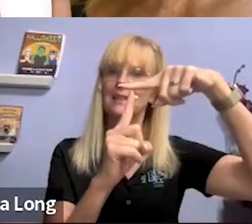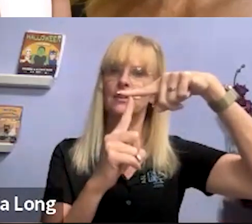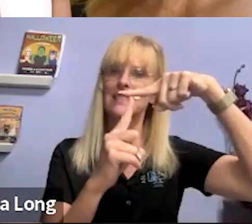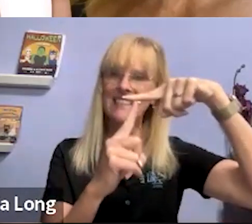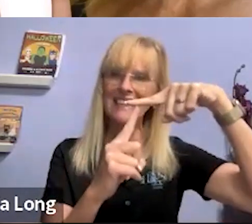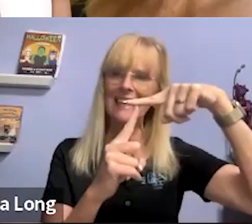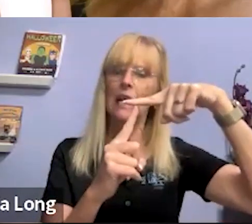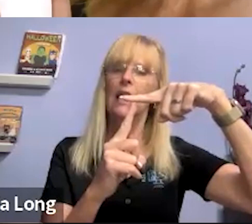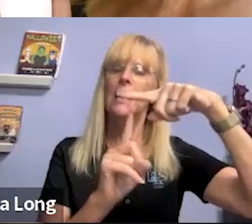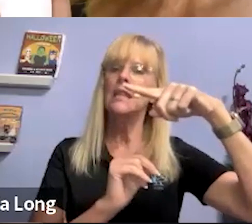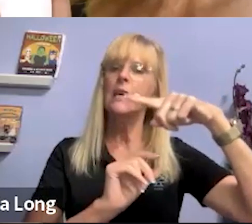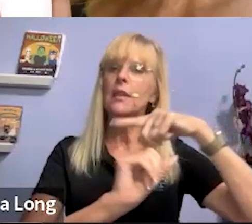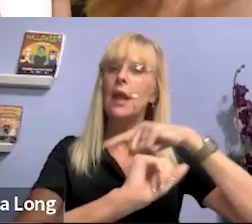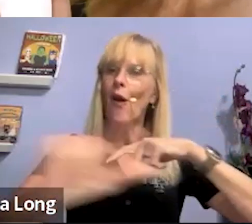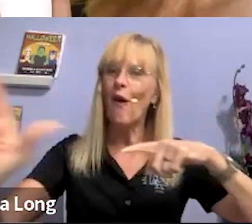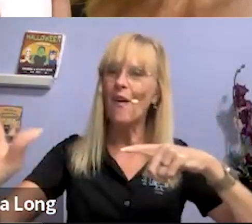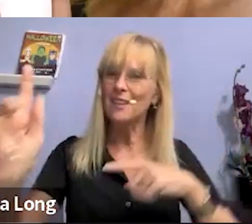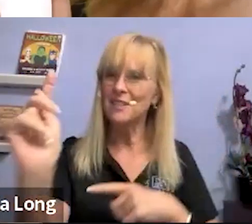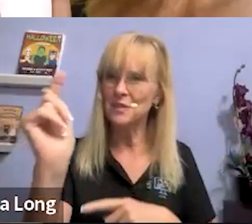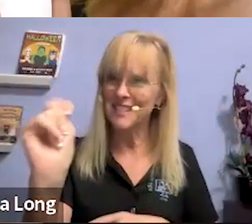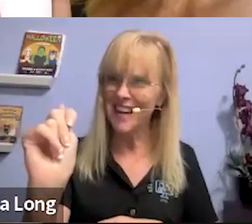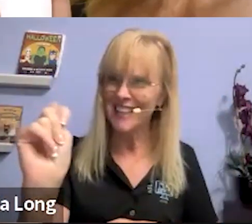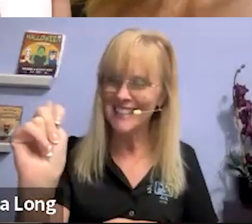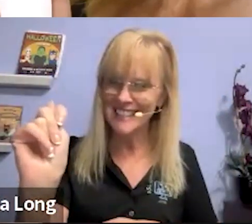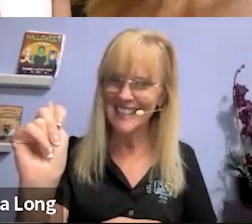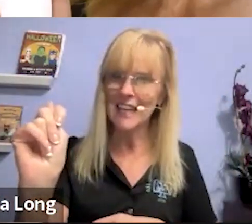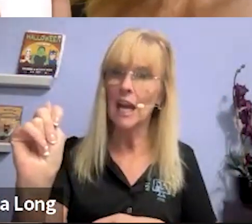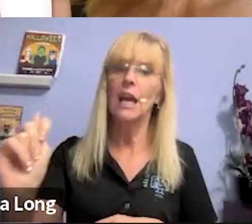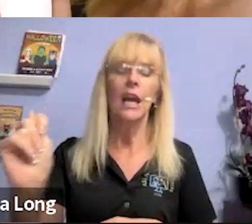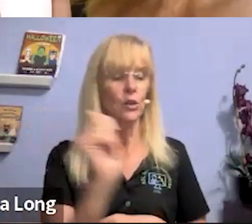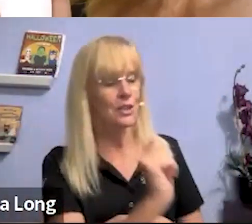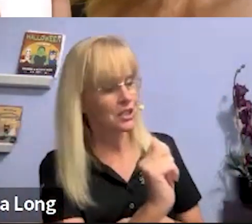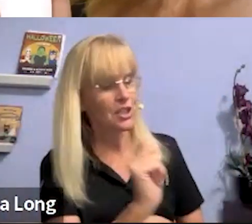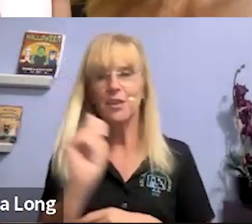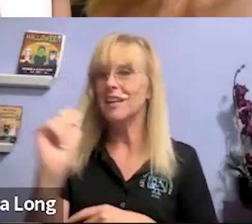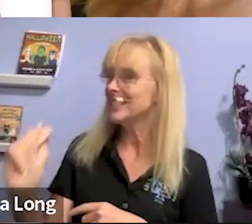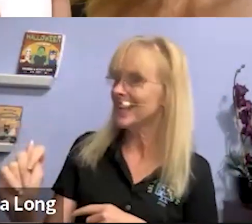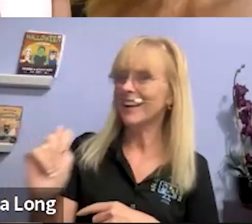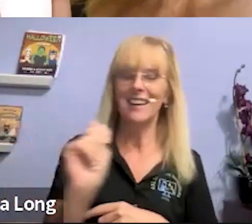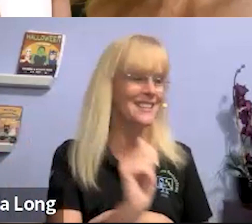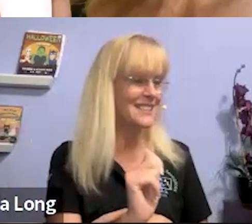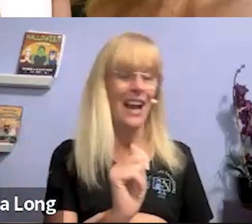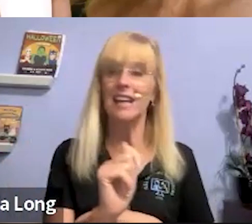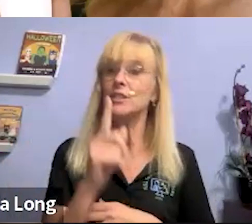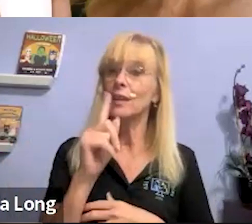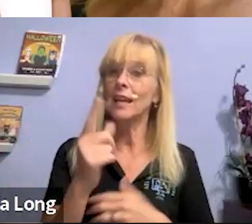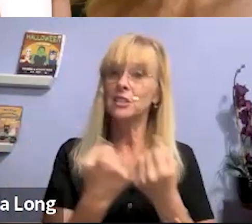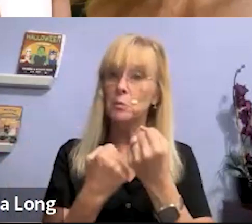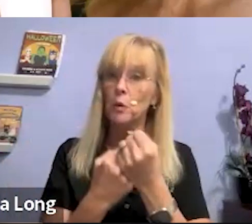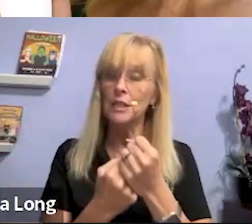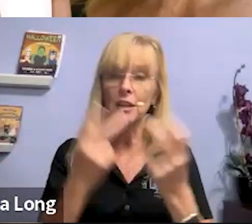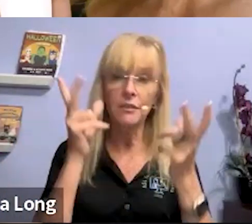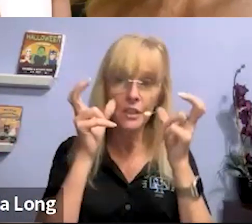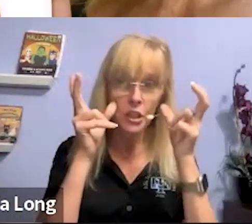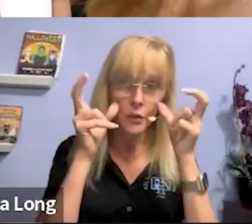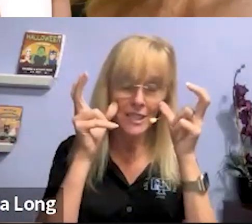makes the letter T. And then they all get to sign T and look at each other and sign so they can